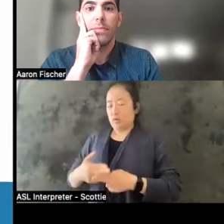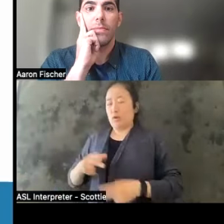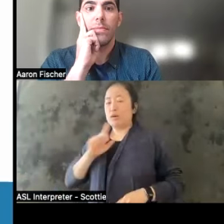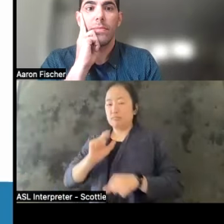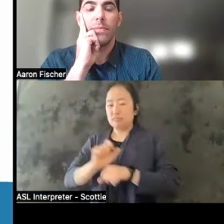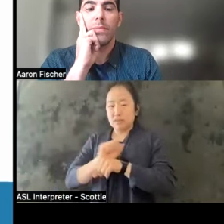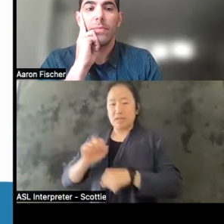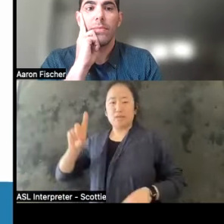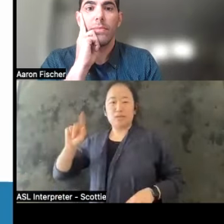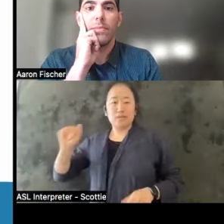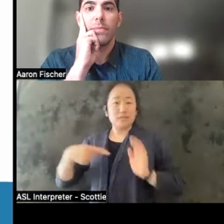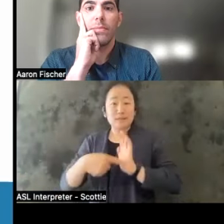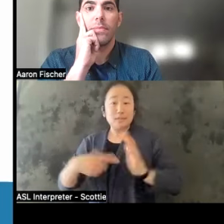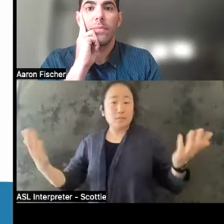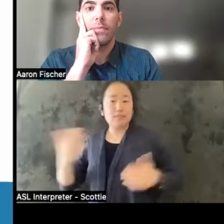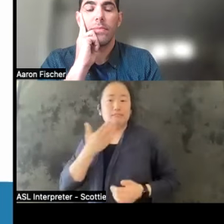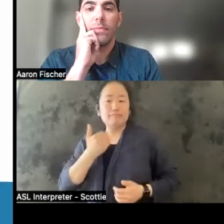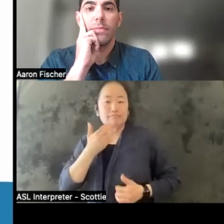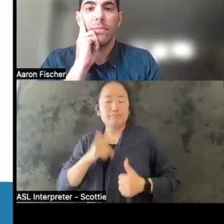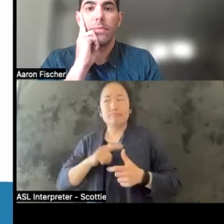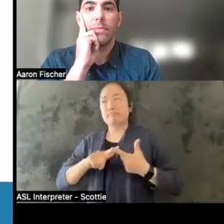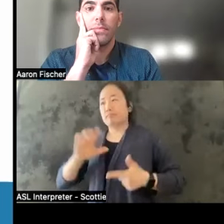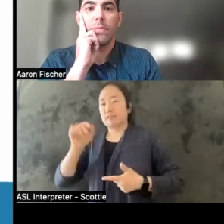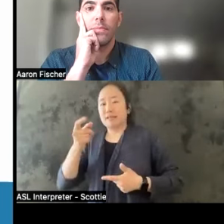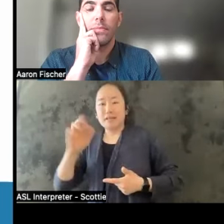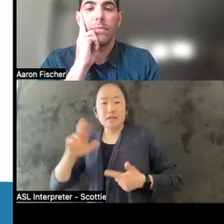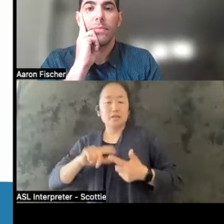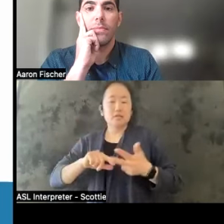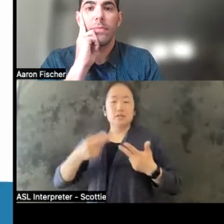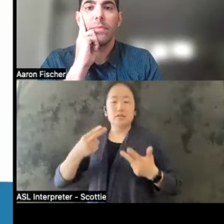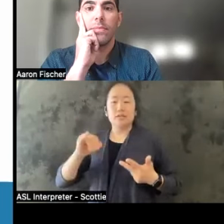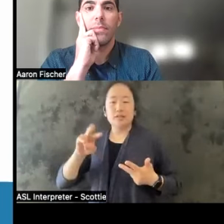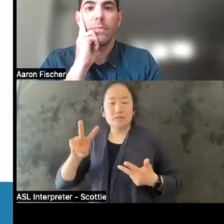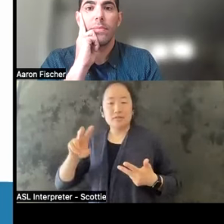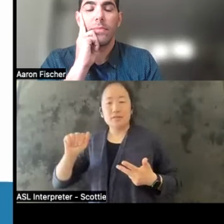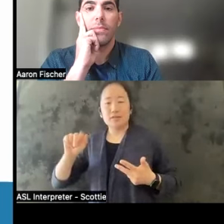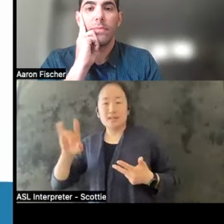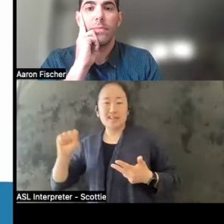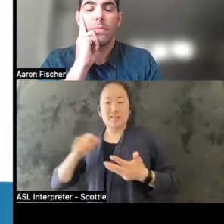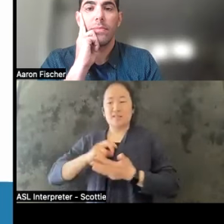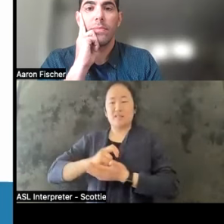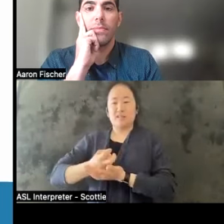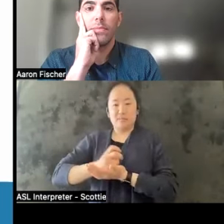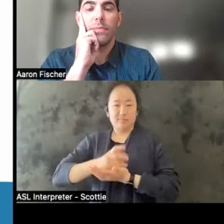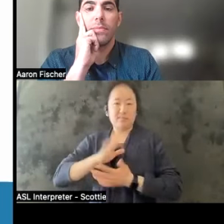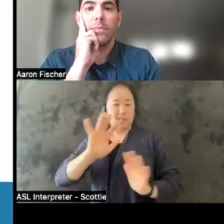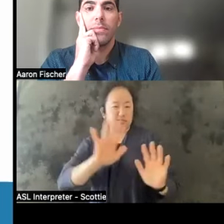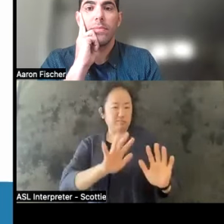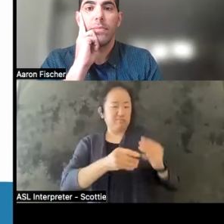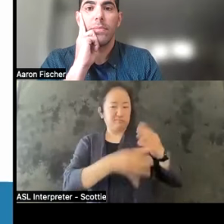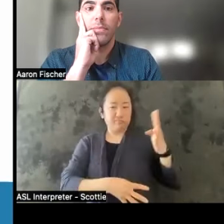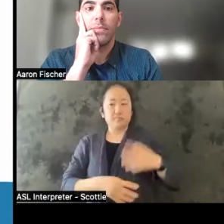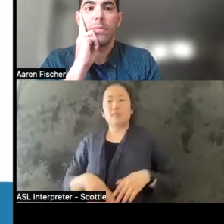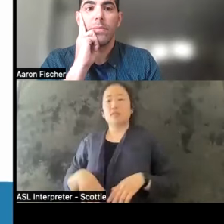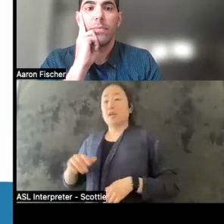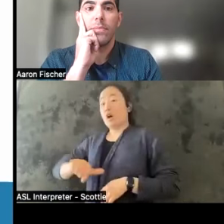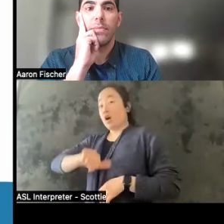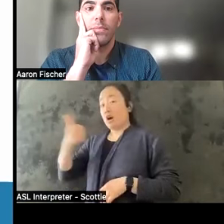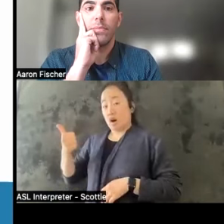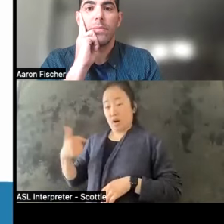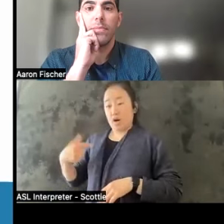diabetes, cancer, HIV or AIDS, epilepsy, etc. An example of the second prong,